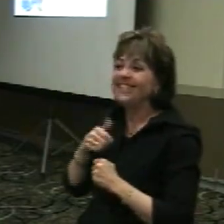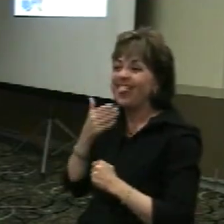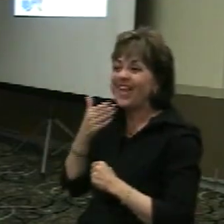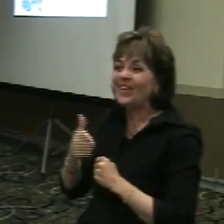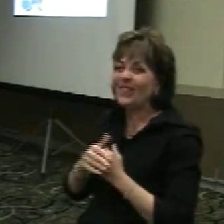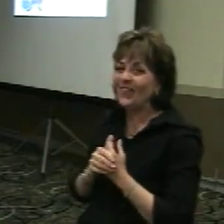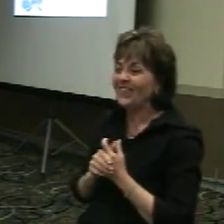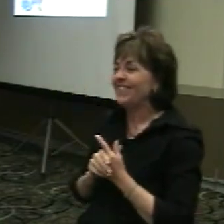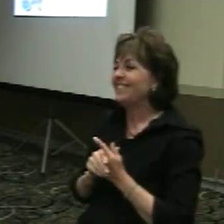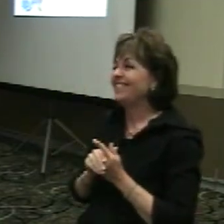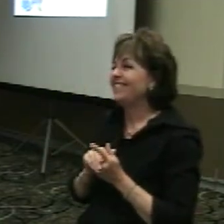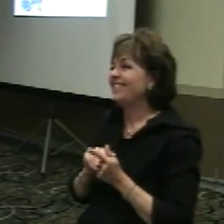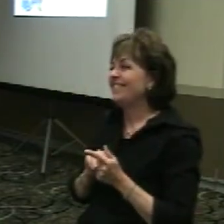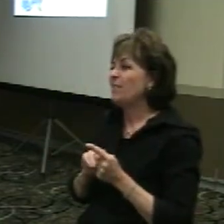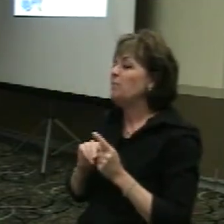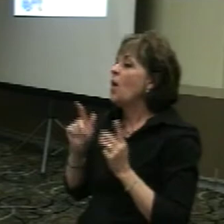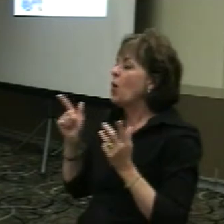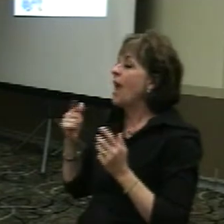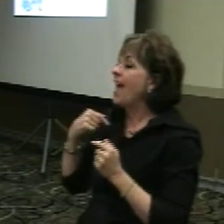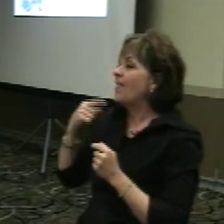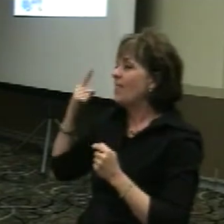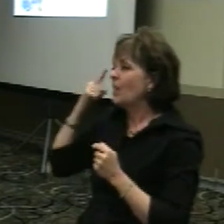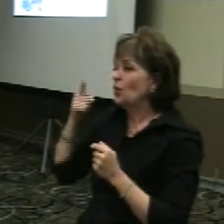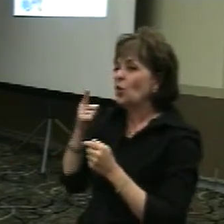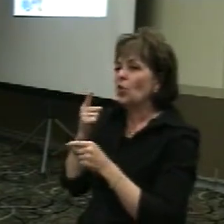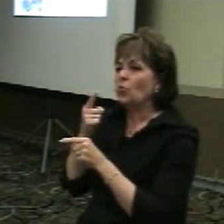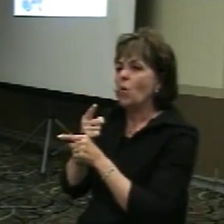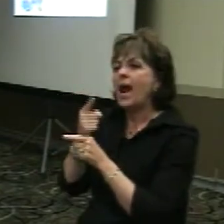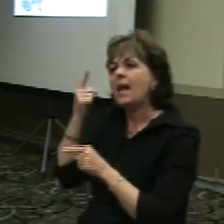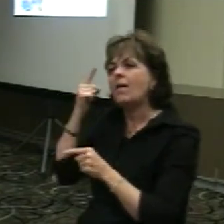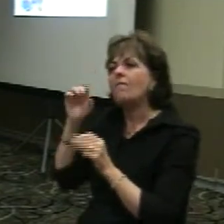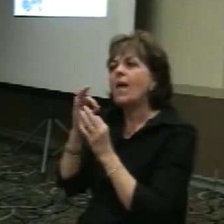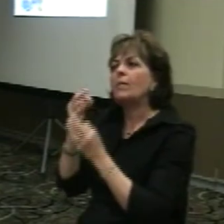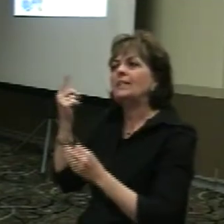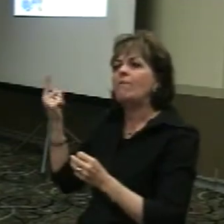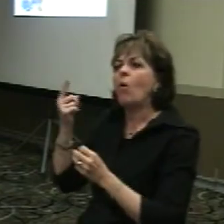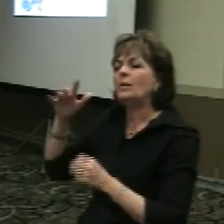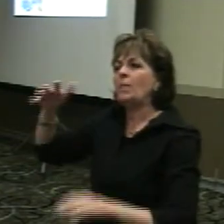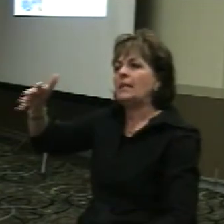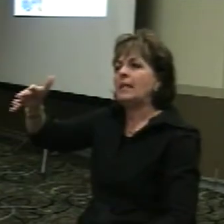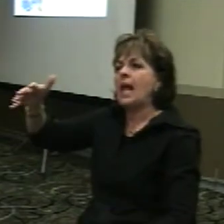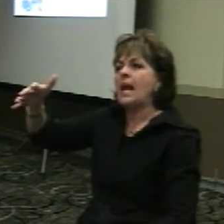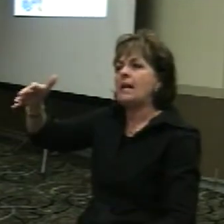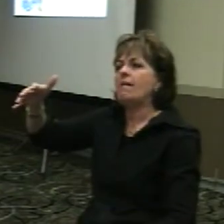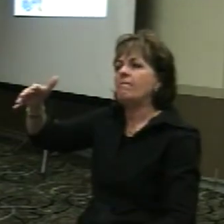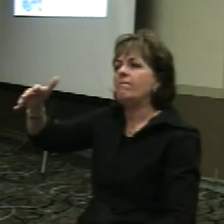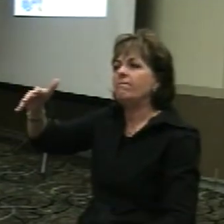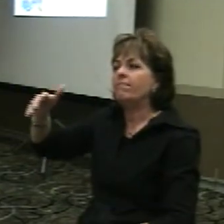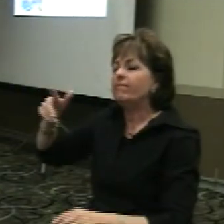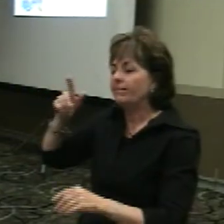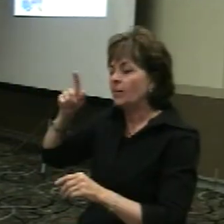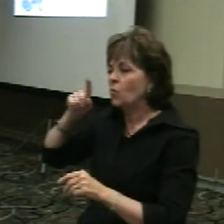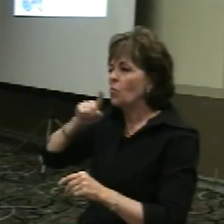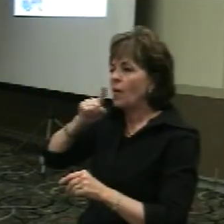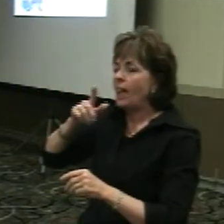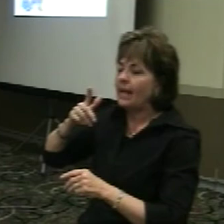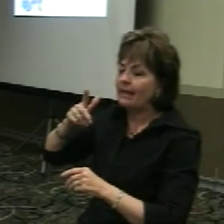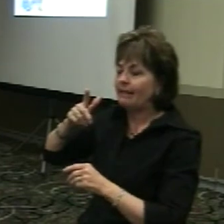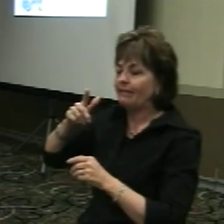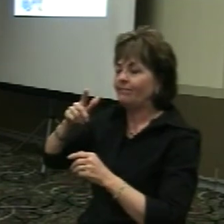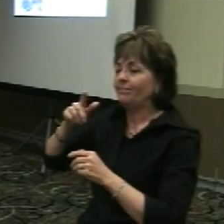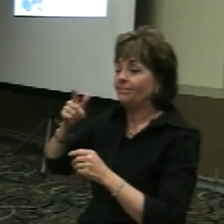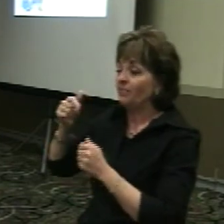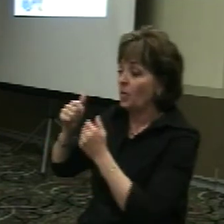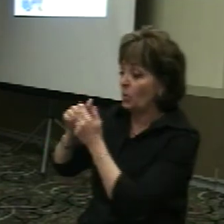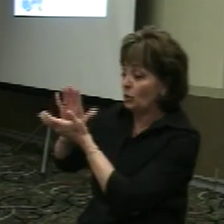you. I think you're right. I think families have always been kind of a bugaboo for schools. We know. I mean, in